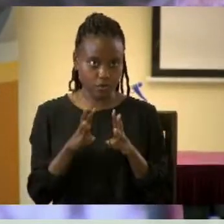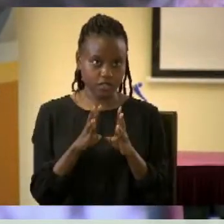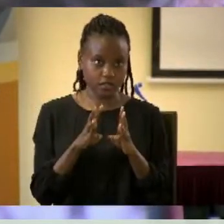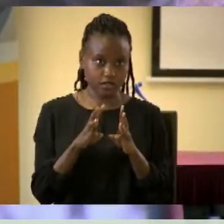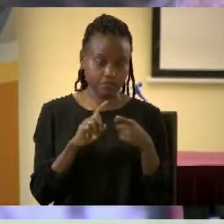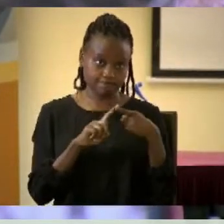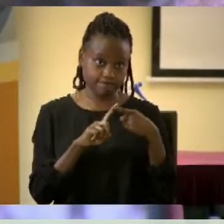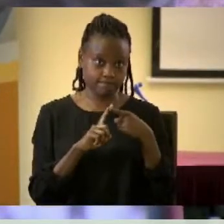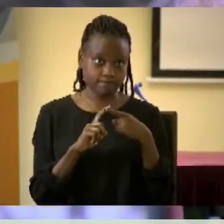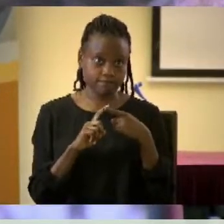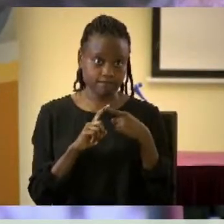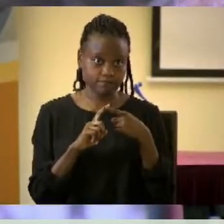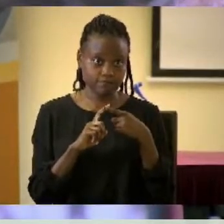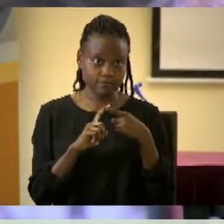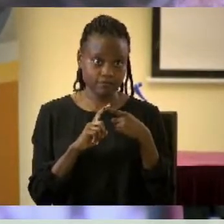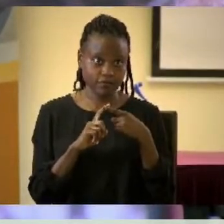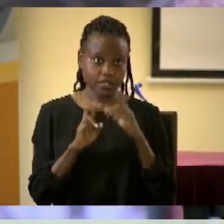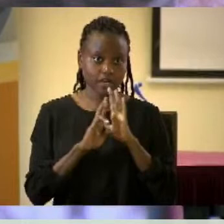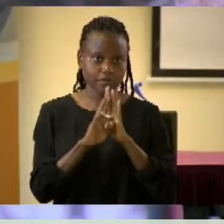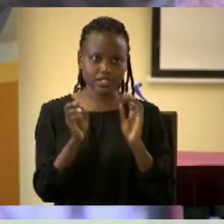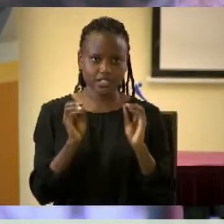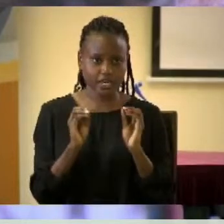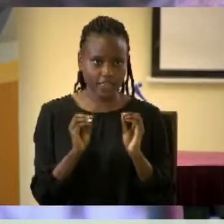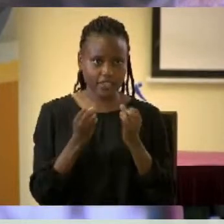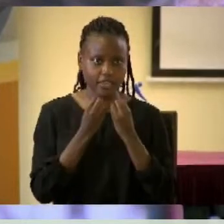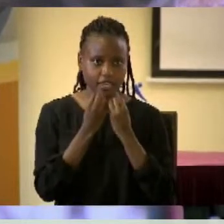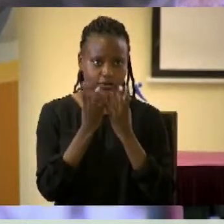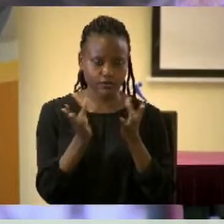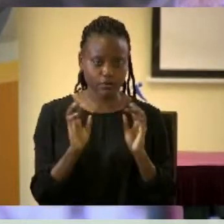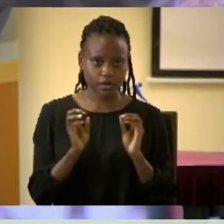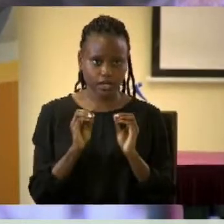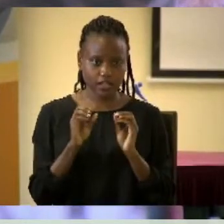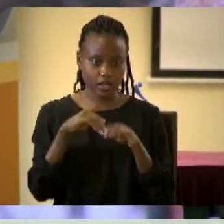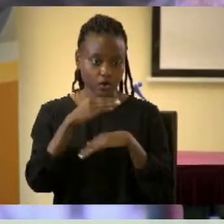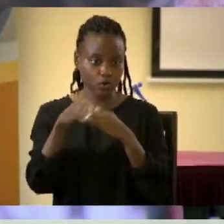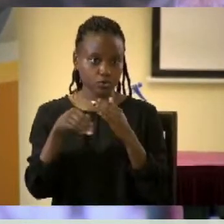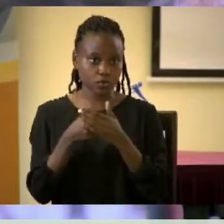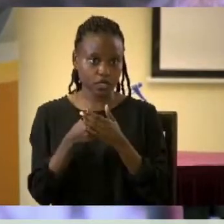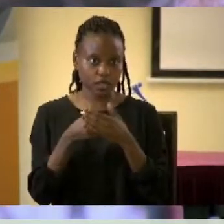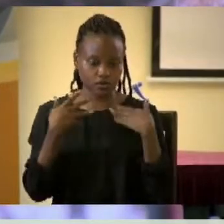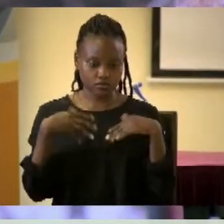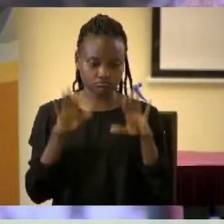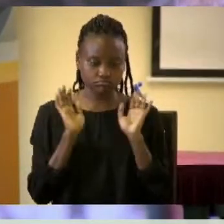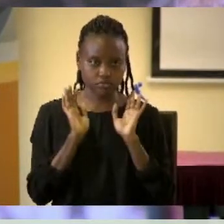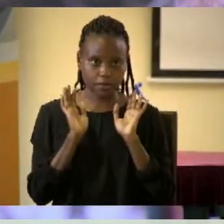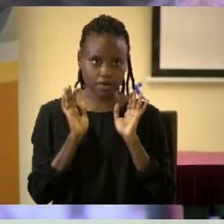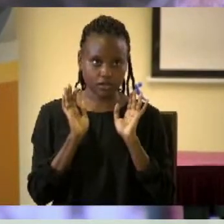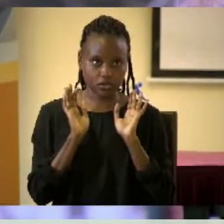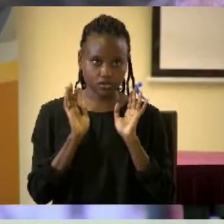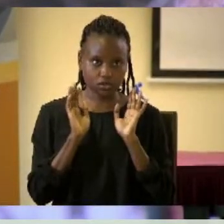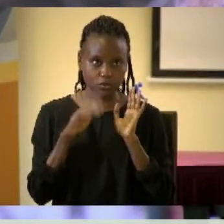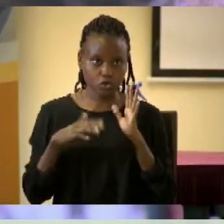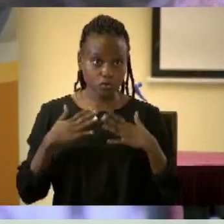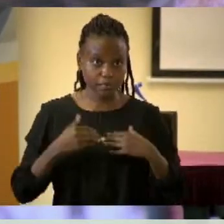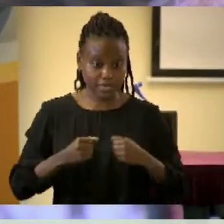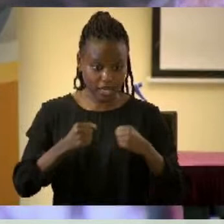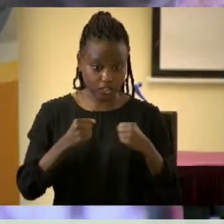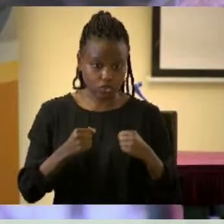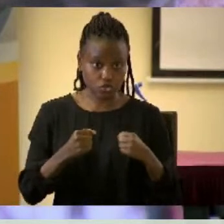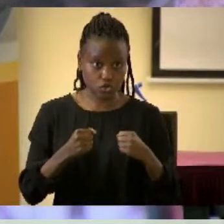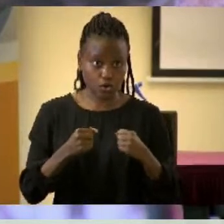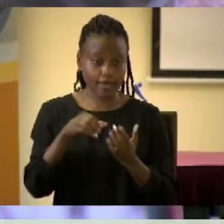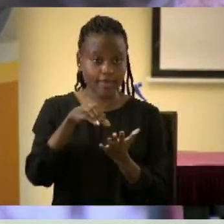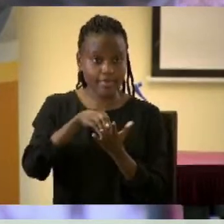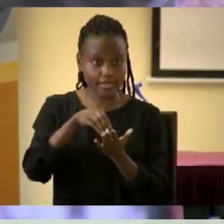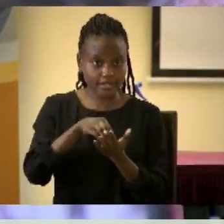uninformed and unrepresented person may altogether abandon what would otherwise be a strong case and continue